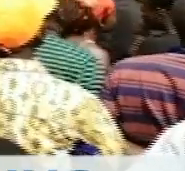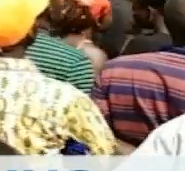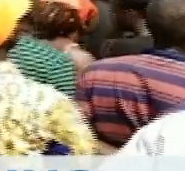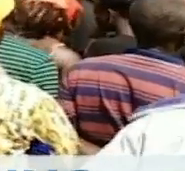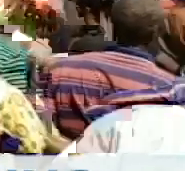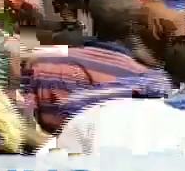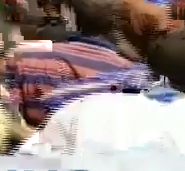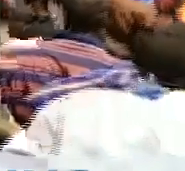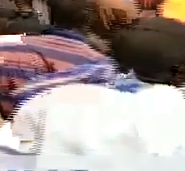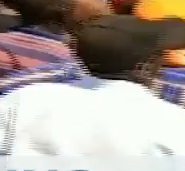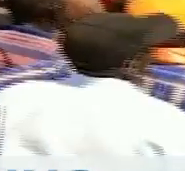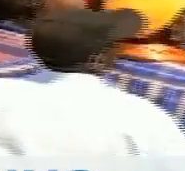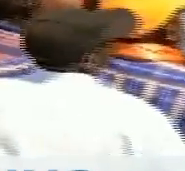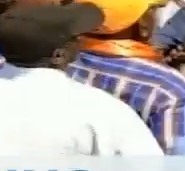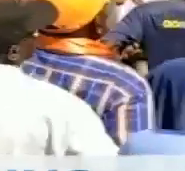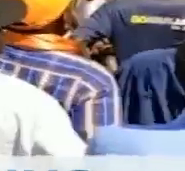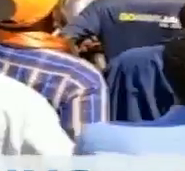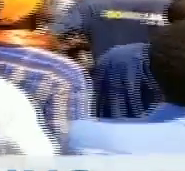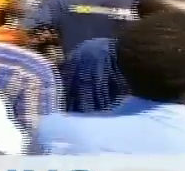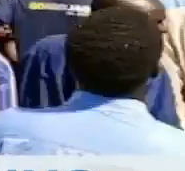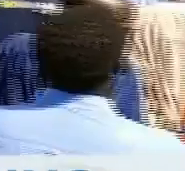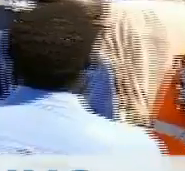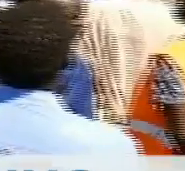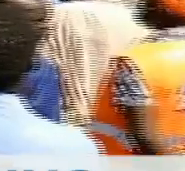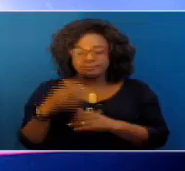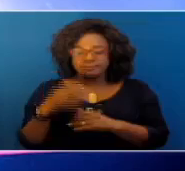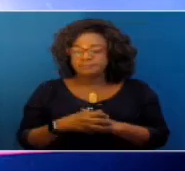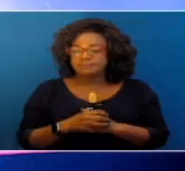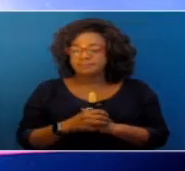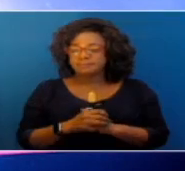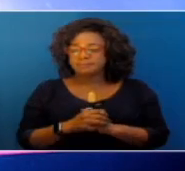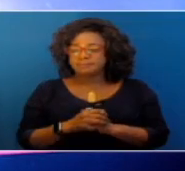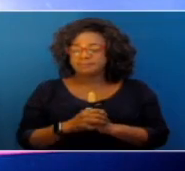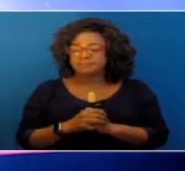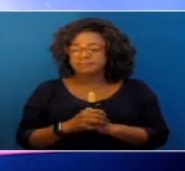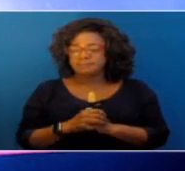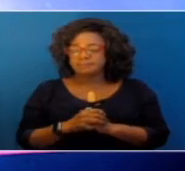Right.